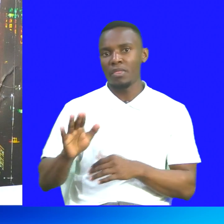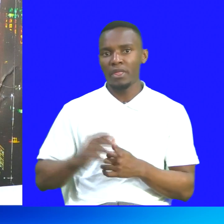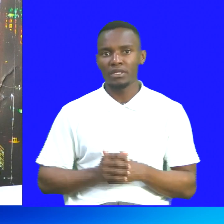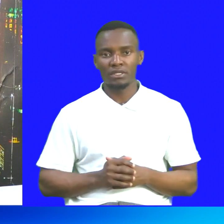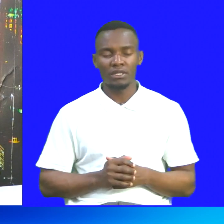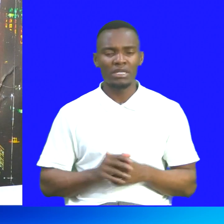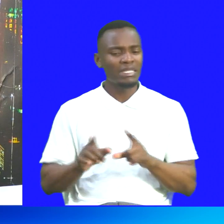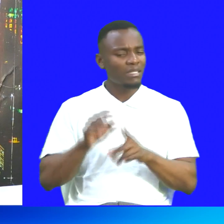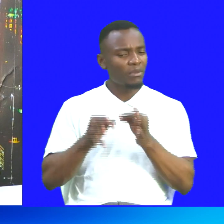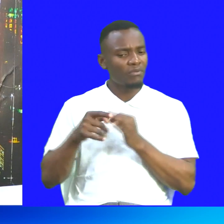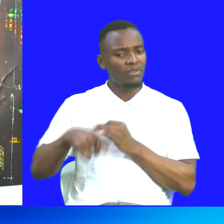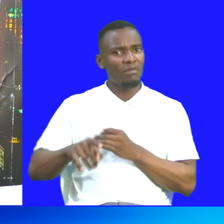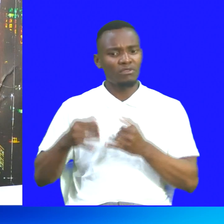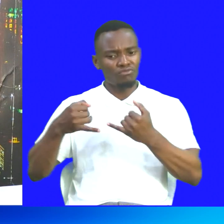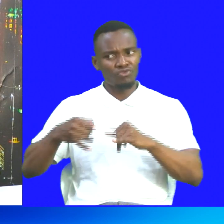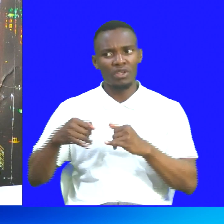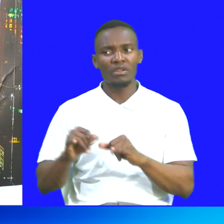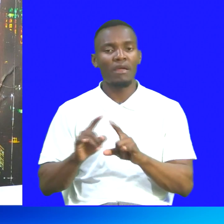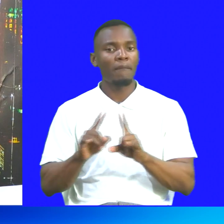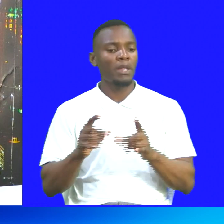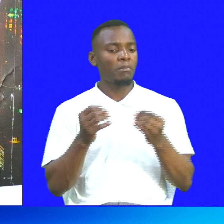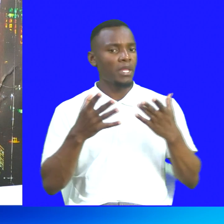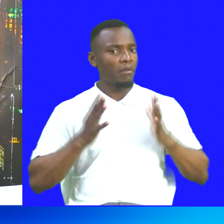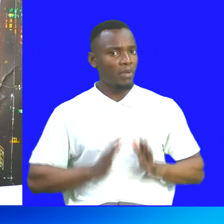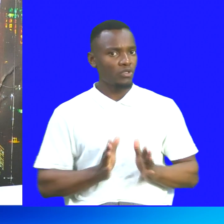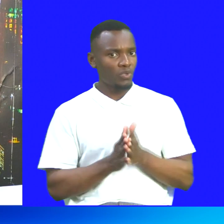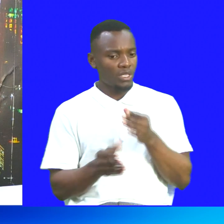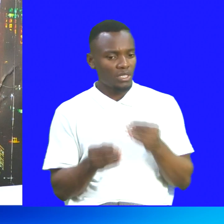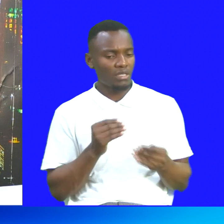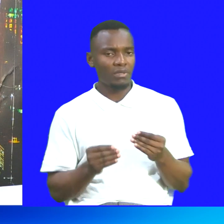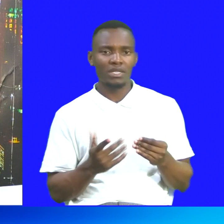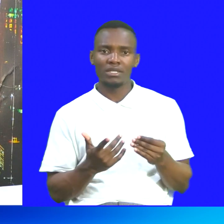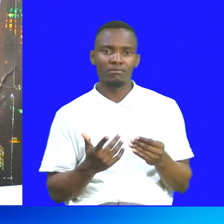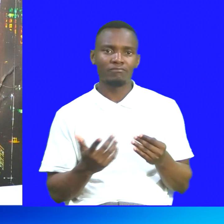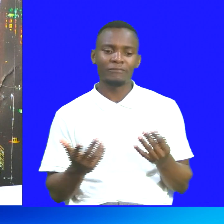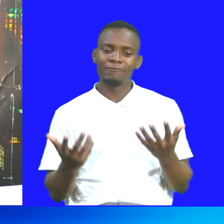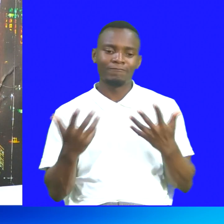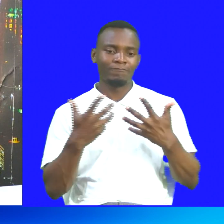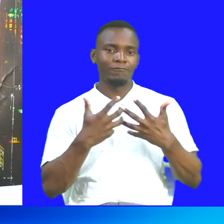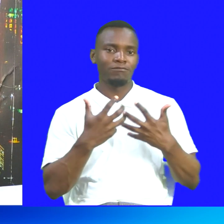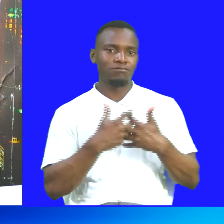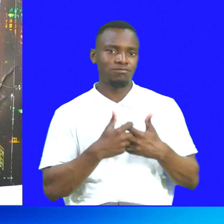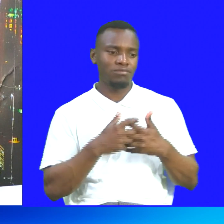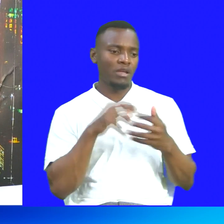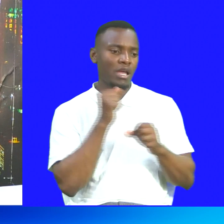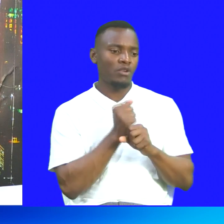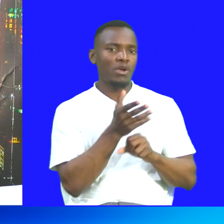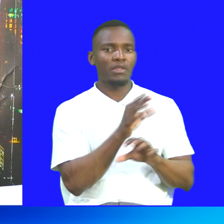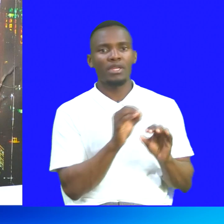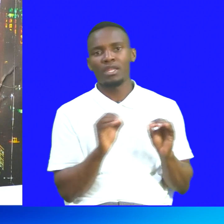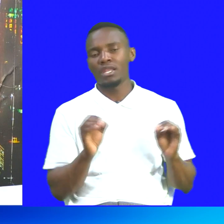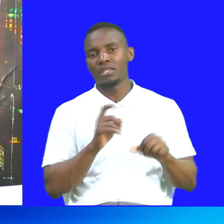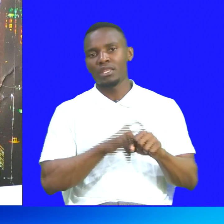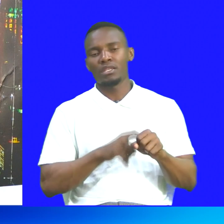much they try, many people with disabilities do not fit in at work when they get